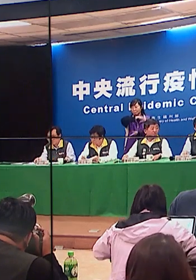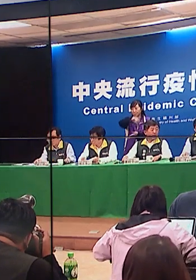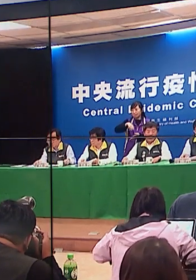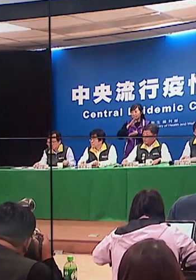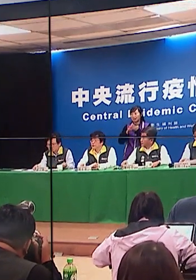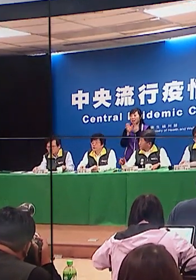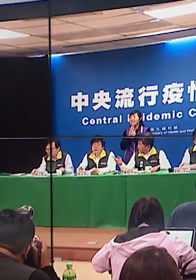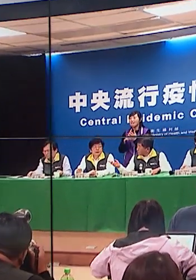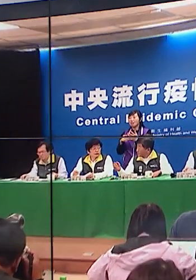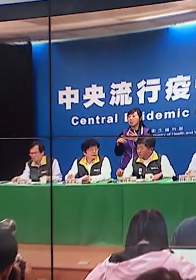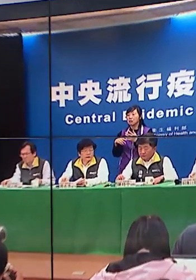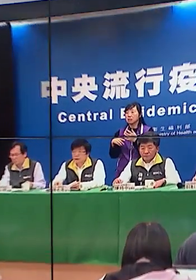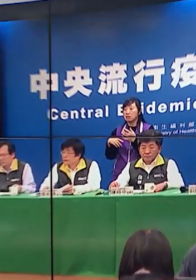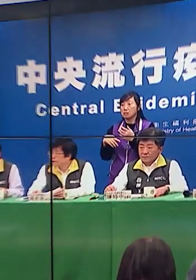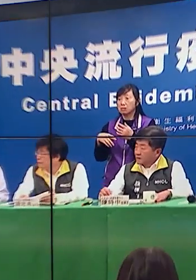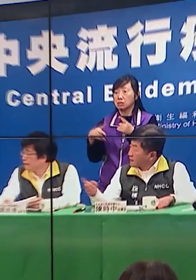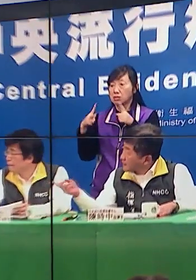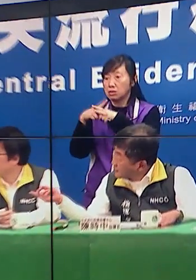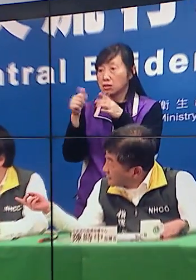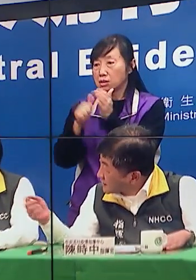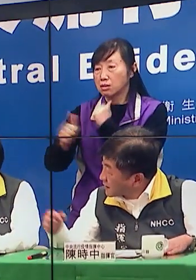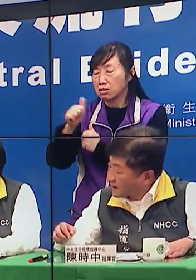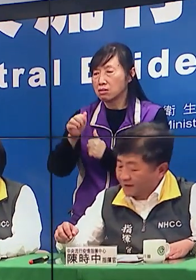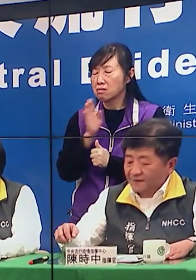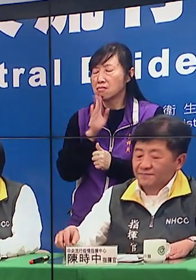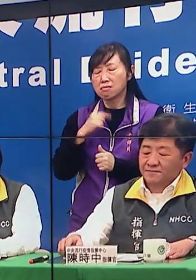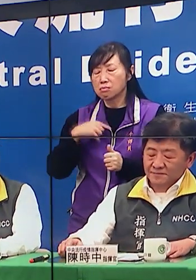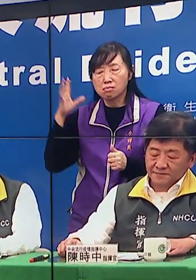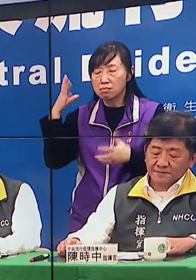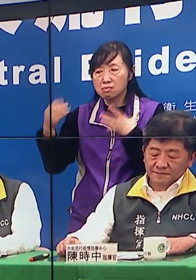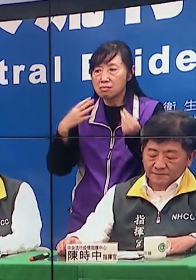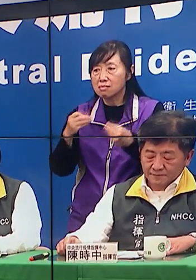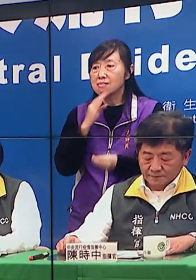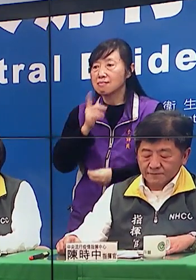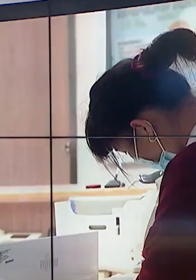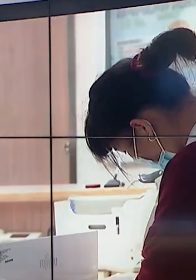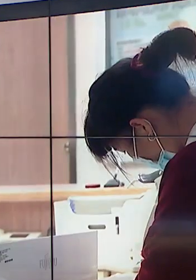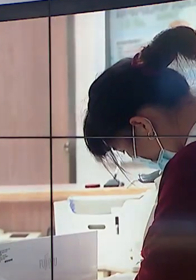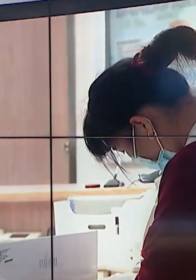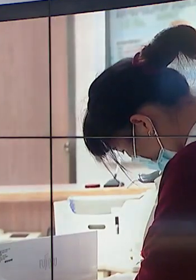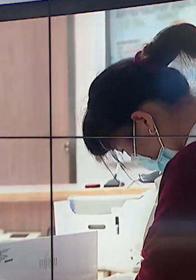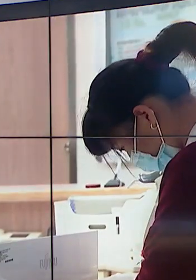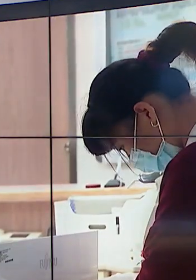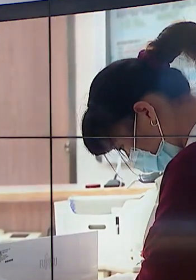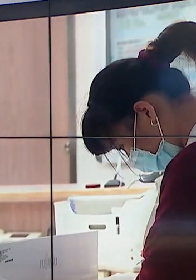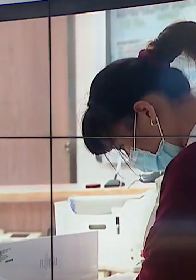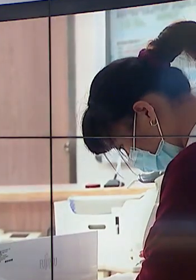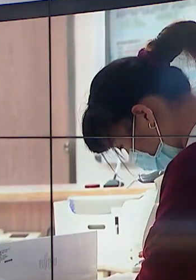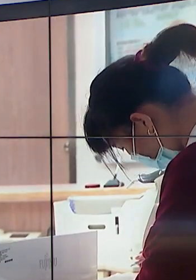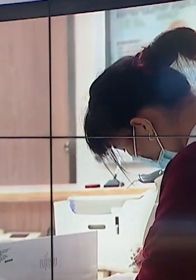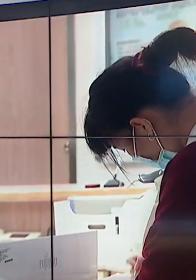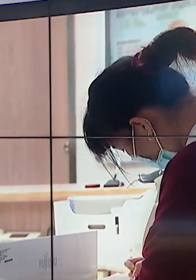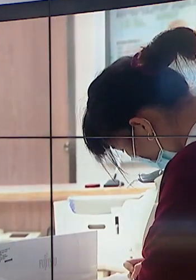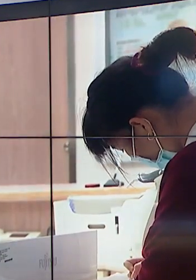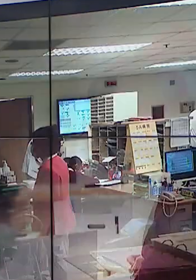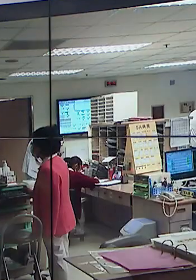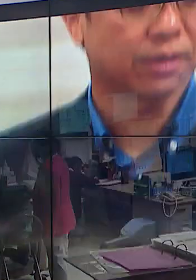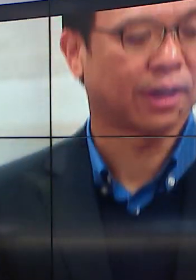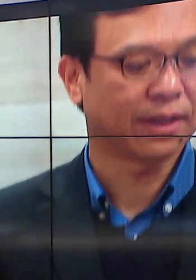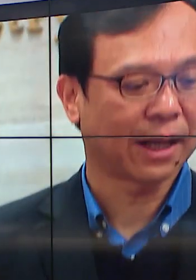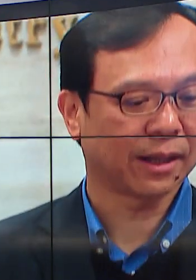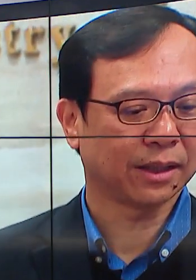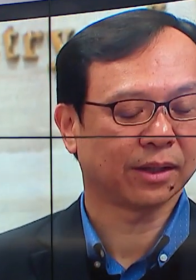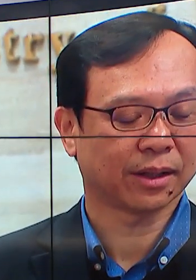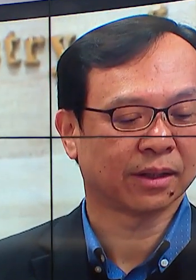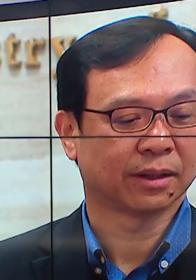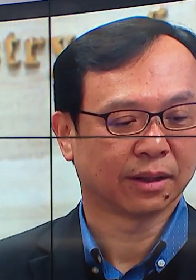Taiwan announced Sunday that it will ban frontline medical personnel from travelling to COVID-19 affected areas. Officials